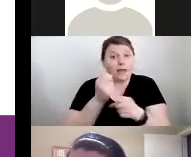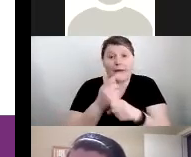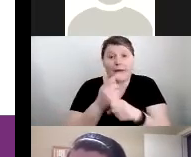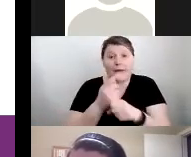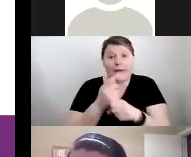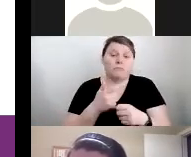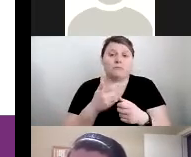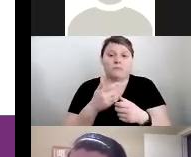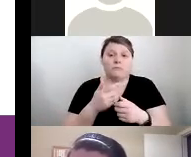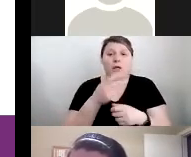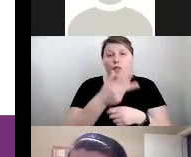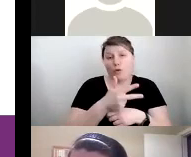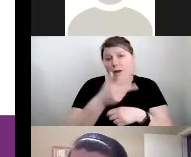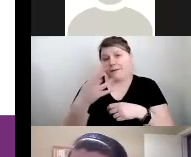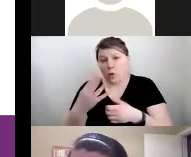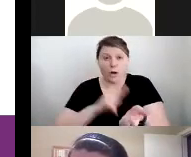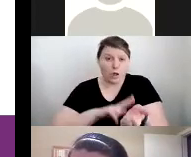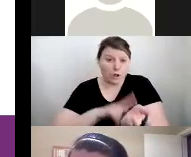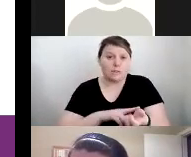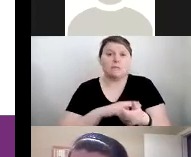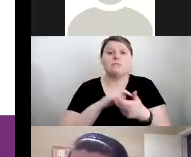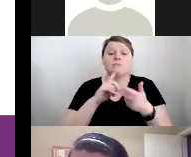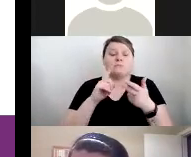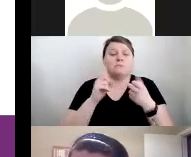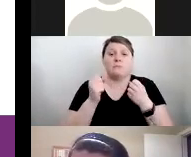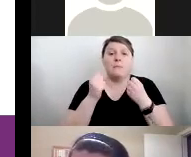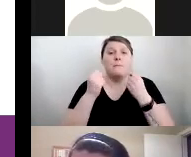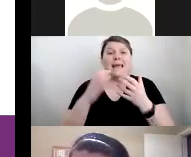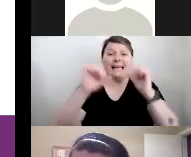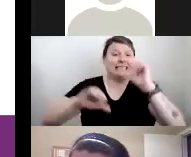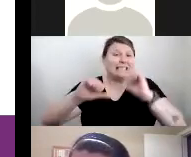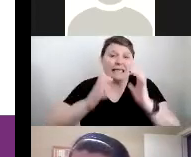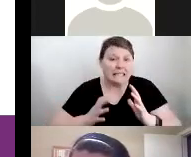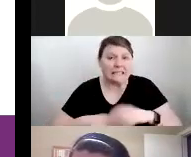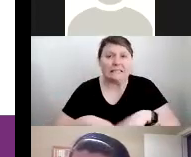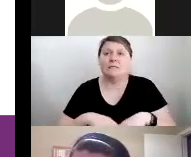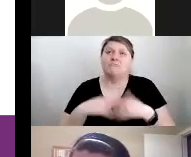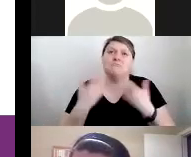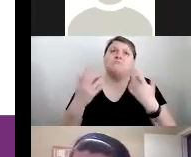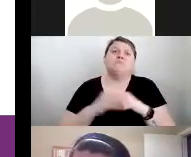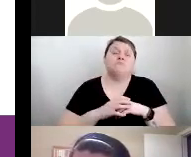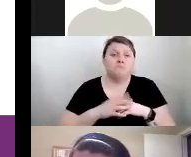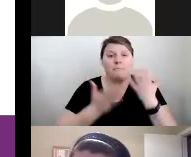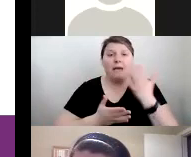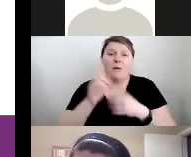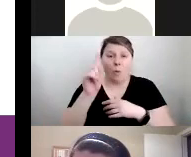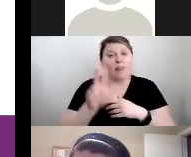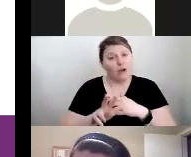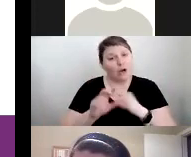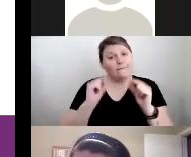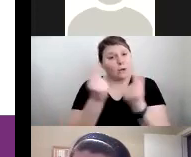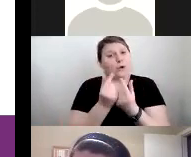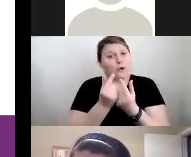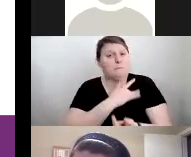There's 3 to 4 nurses, and many scientists every year. I'd say there's probably maybe a third of the class are